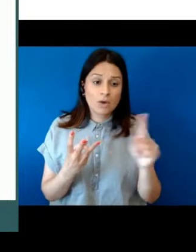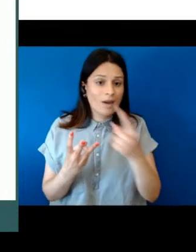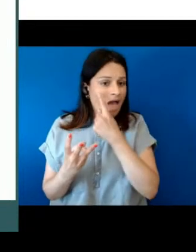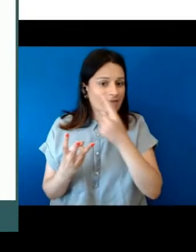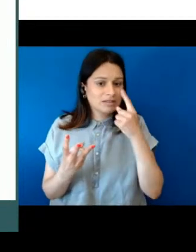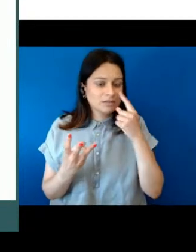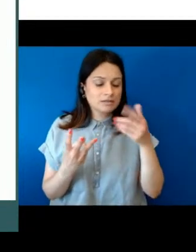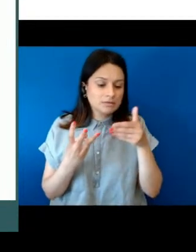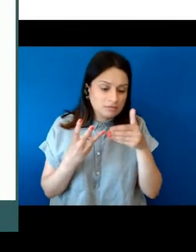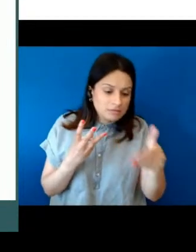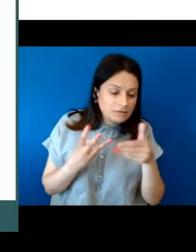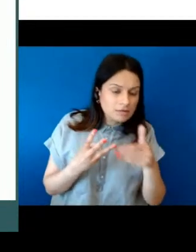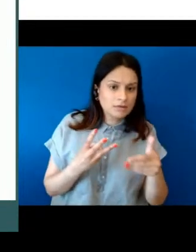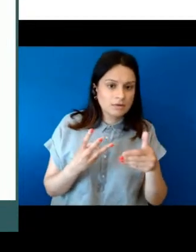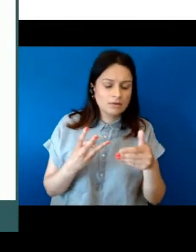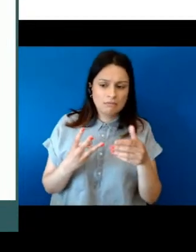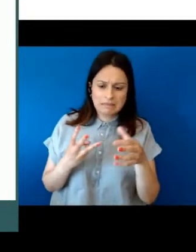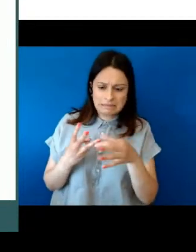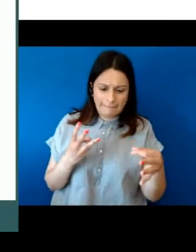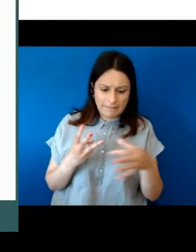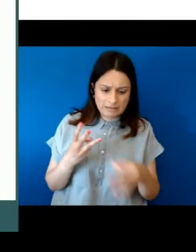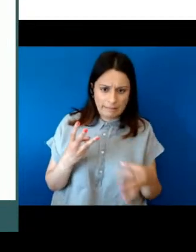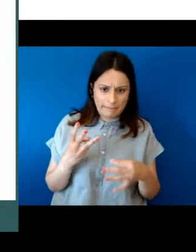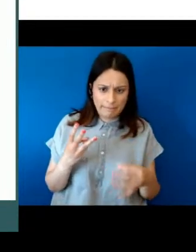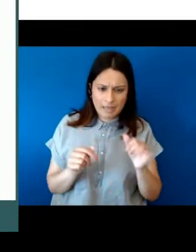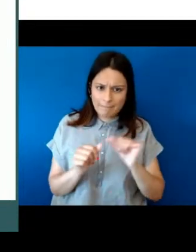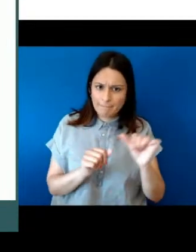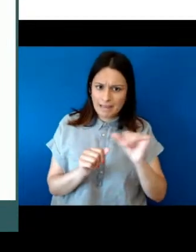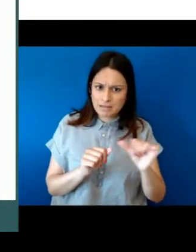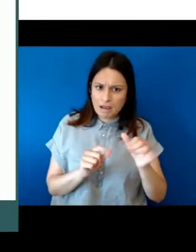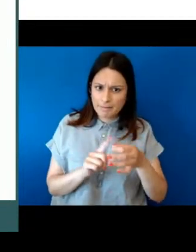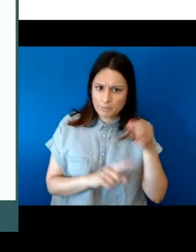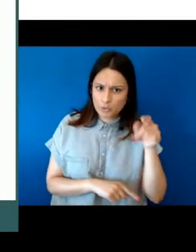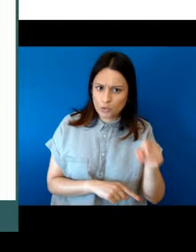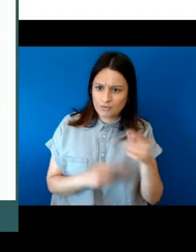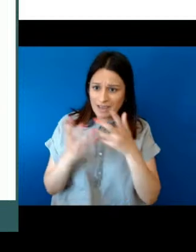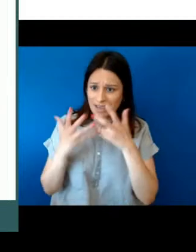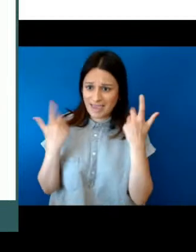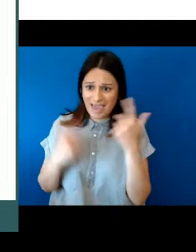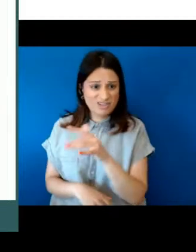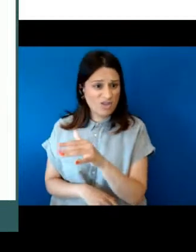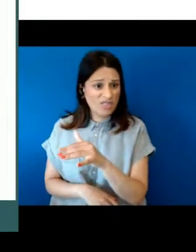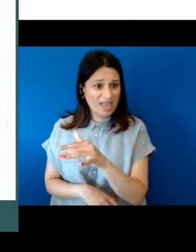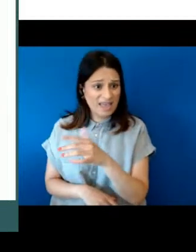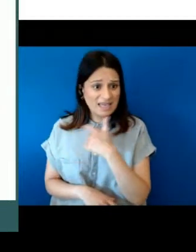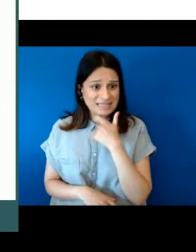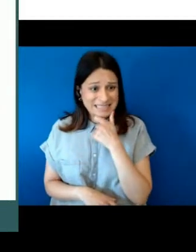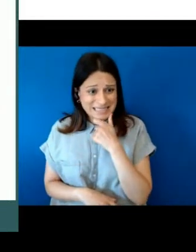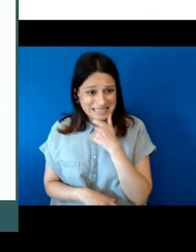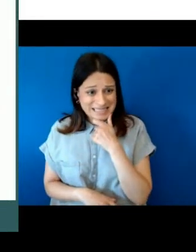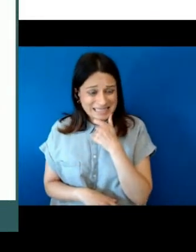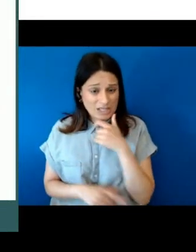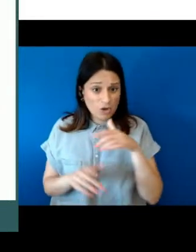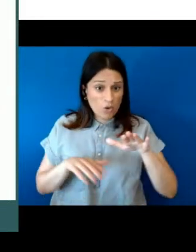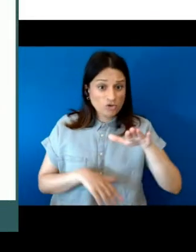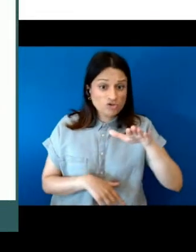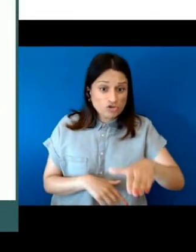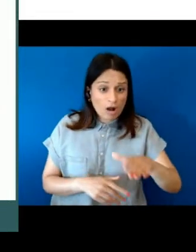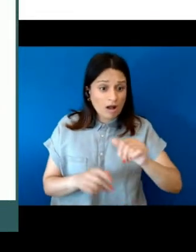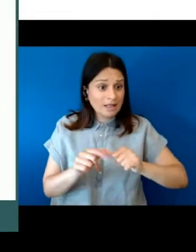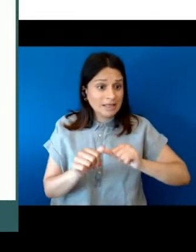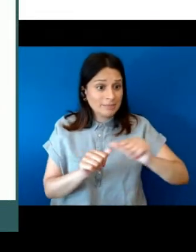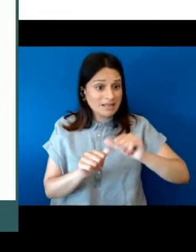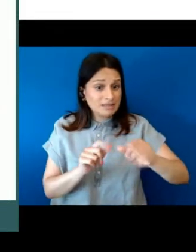the symptoms actually get better when the cat's not there, and or the child or the whoever is not in